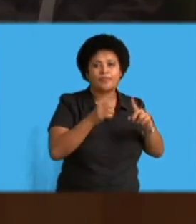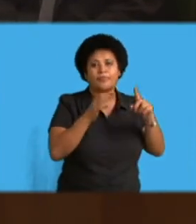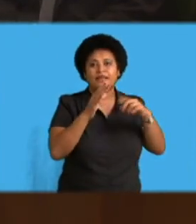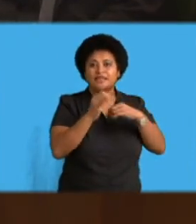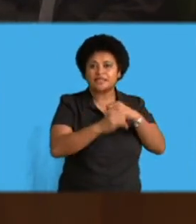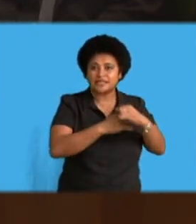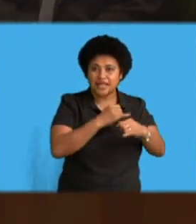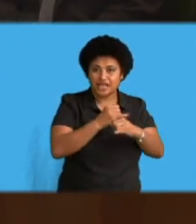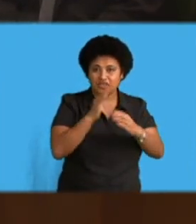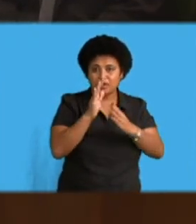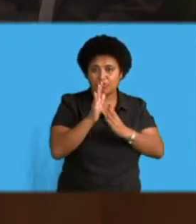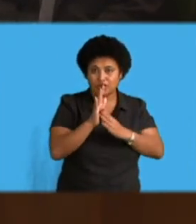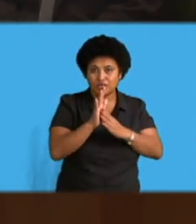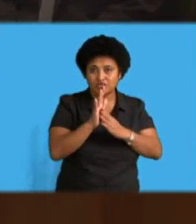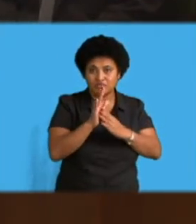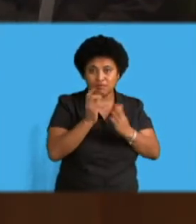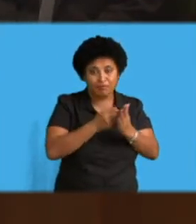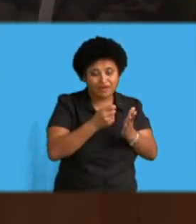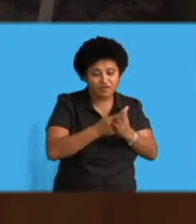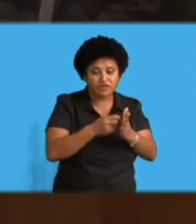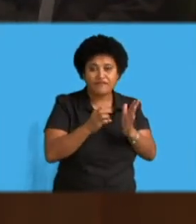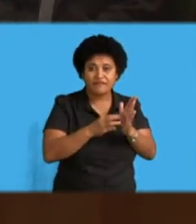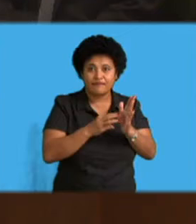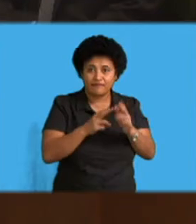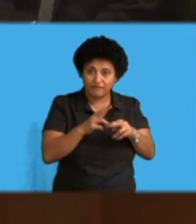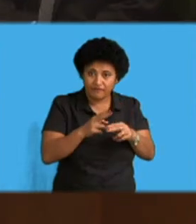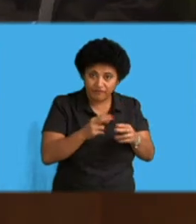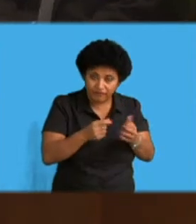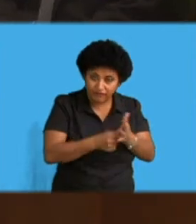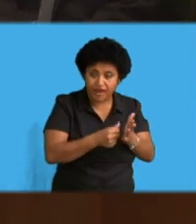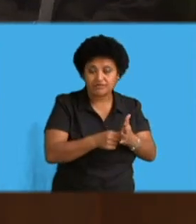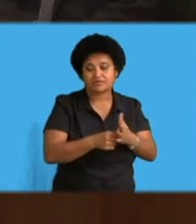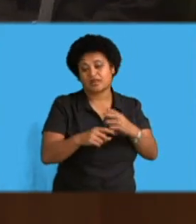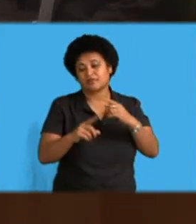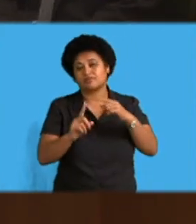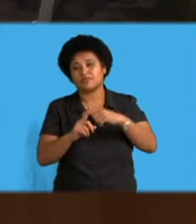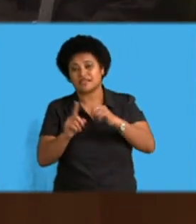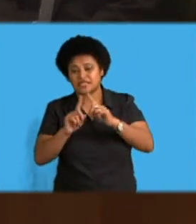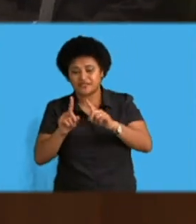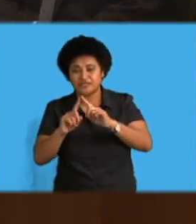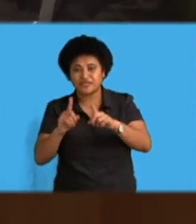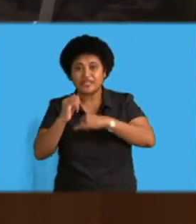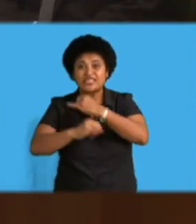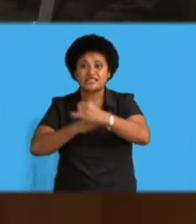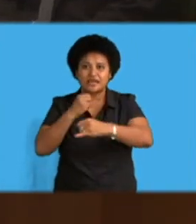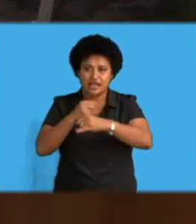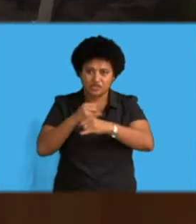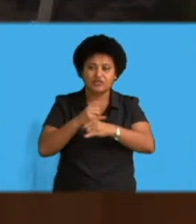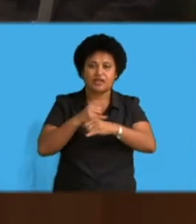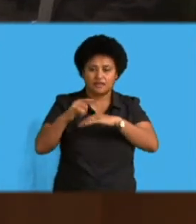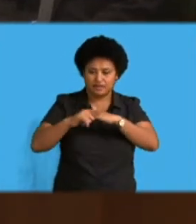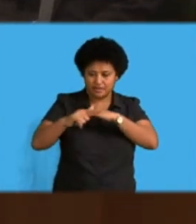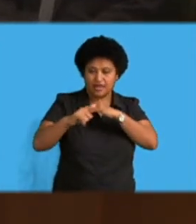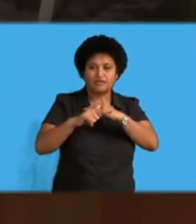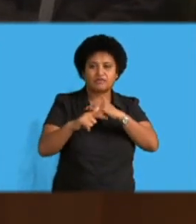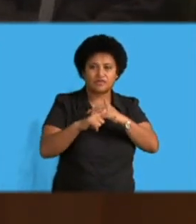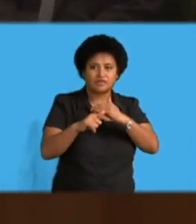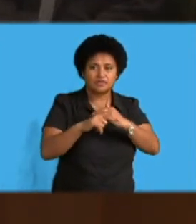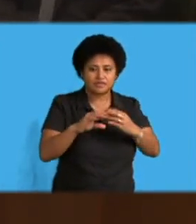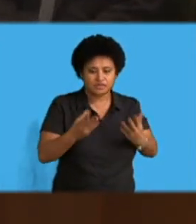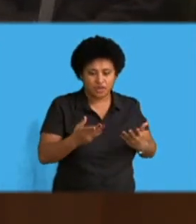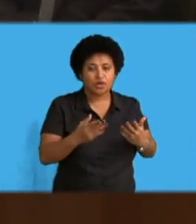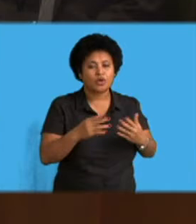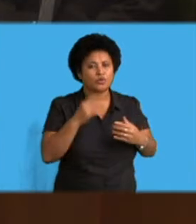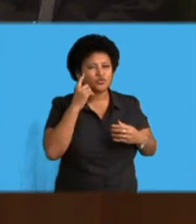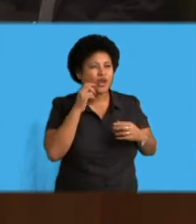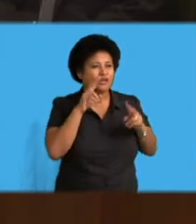In particular, Honourable Deputy Speaker, we highlighted that there is a need to look at trigger-based mechanisms where countries can access concessional